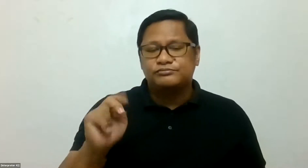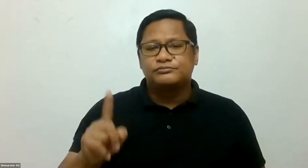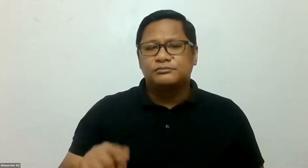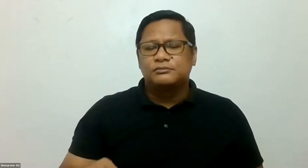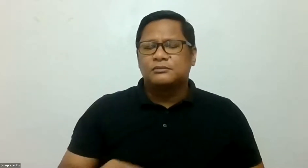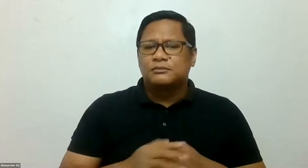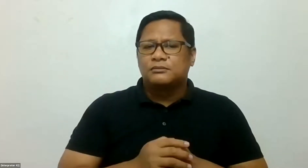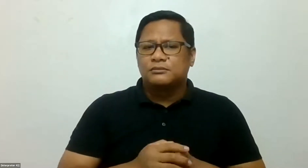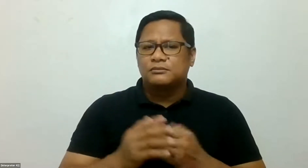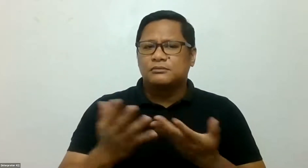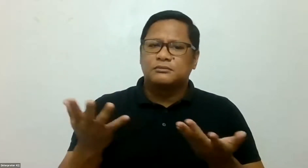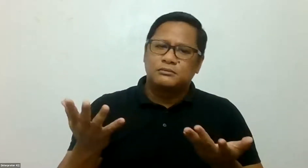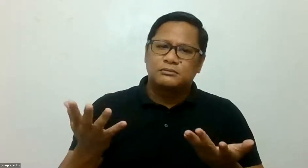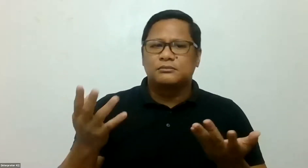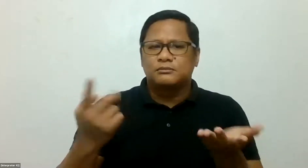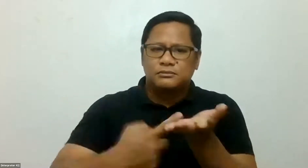Rather than talk about